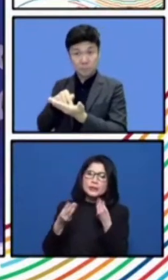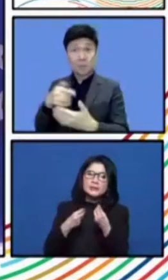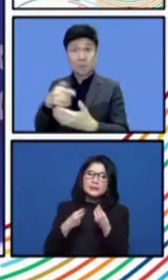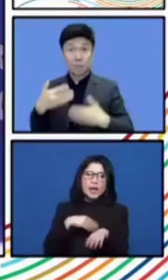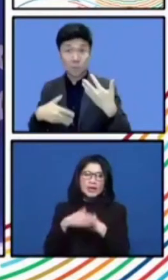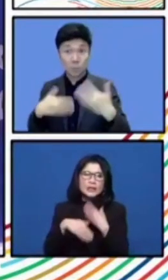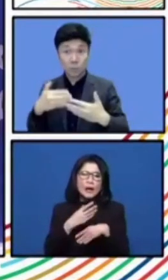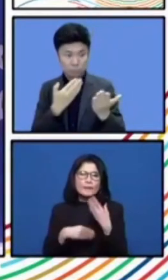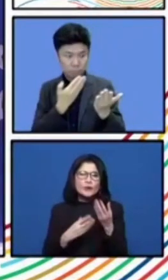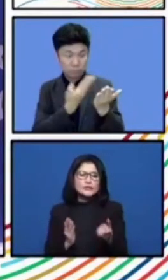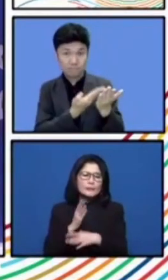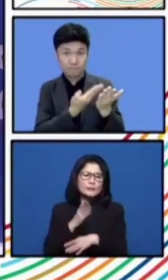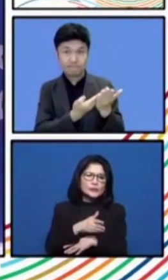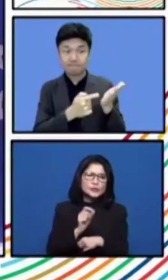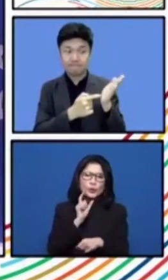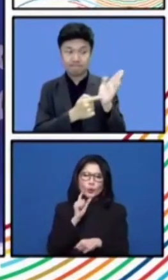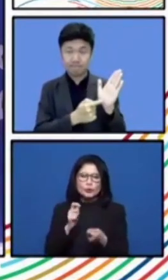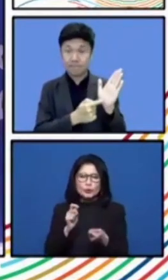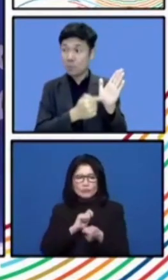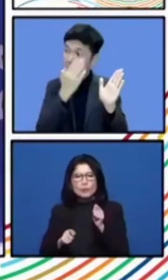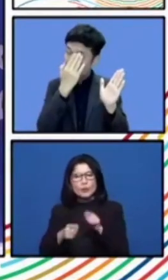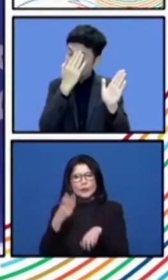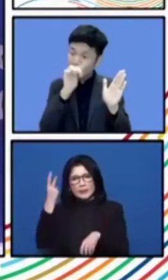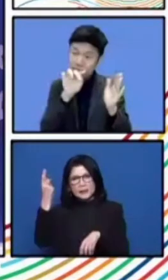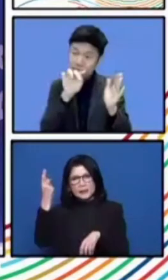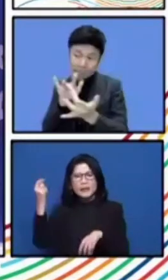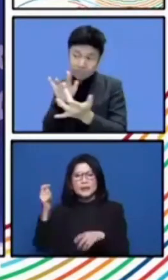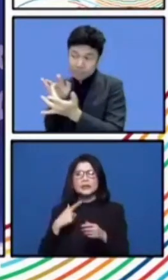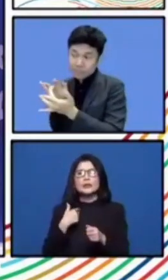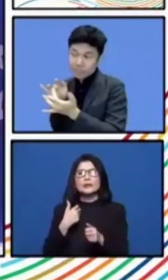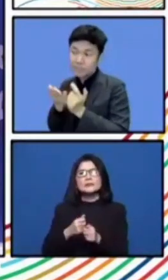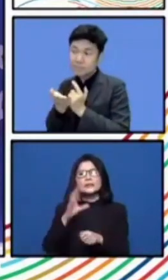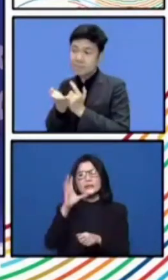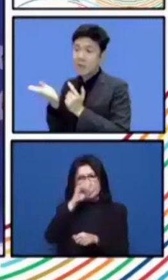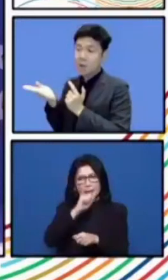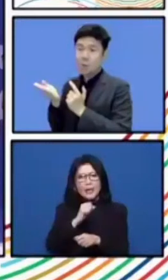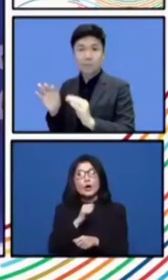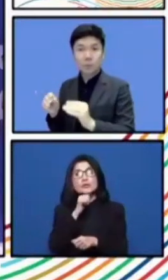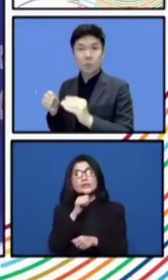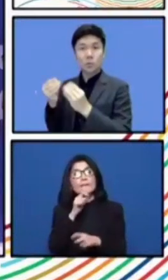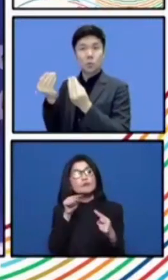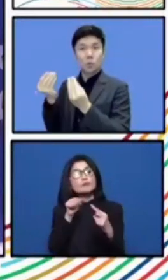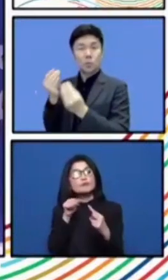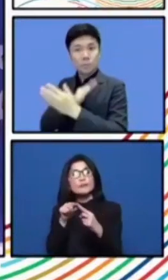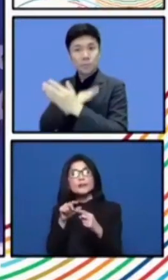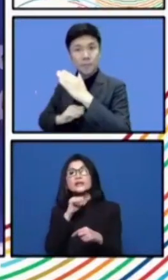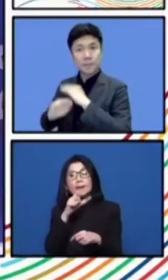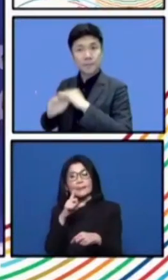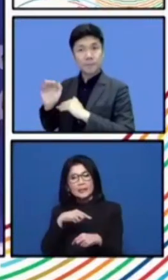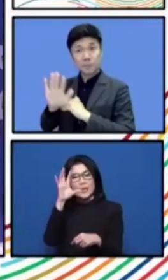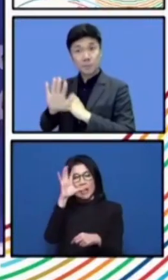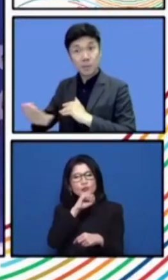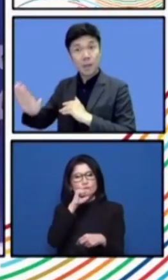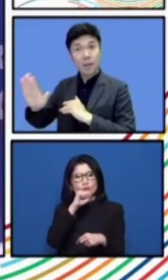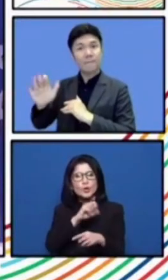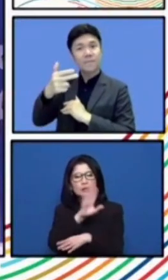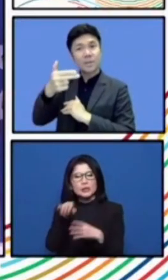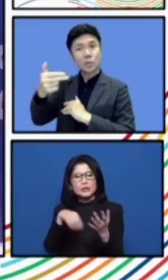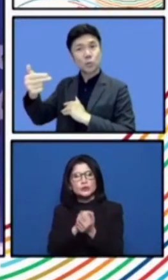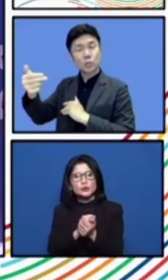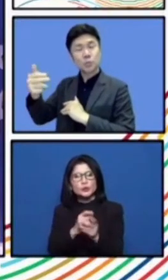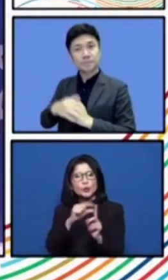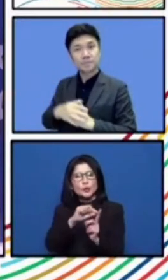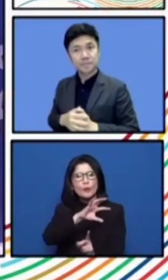immediately who we can contact in the different provinces on which sdgs do those organizations